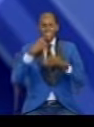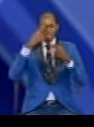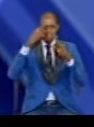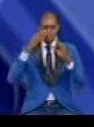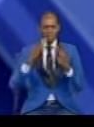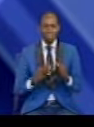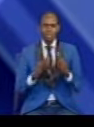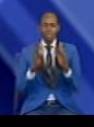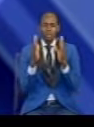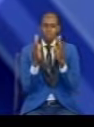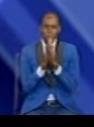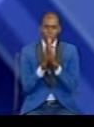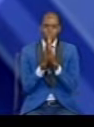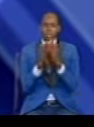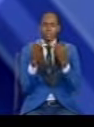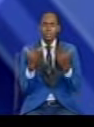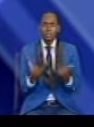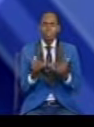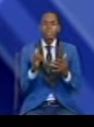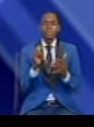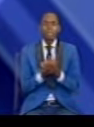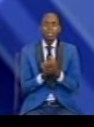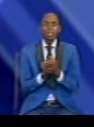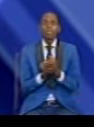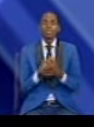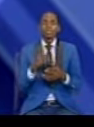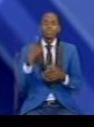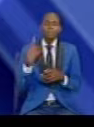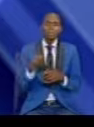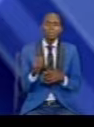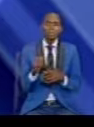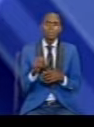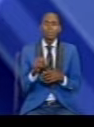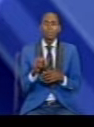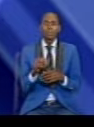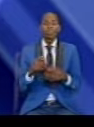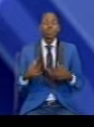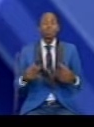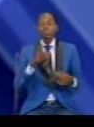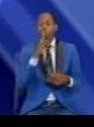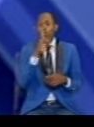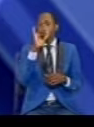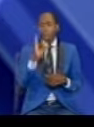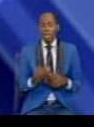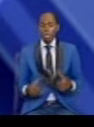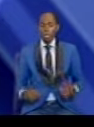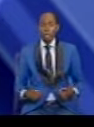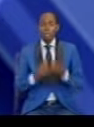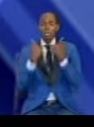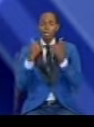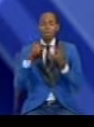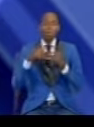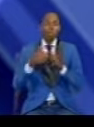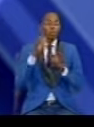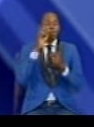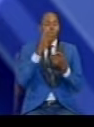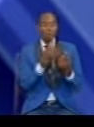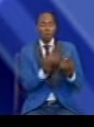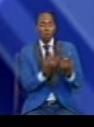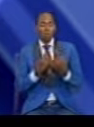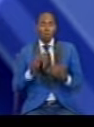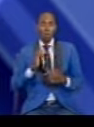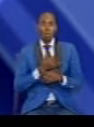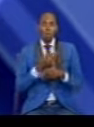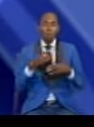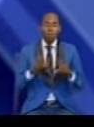us know fully well that definitely challenges will come. There are things that will come our way that